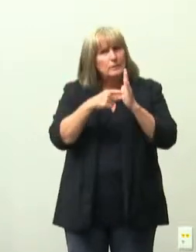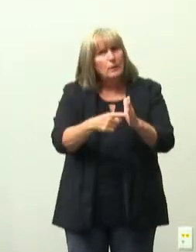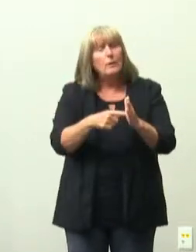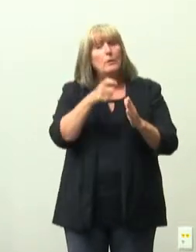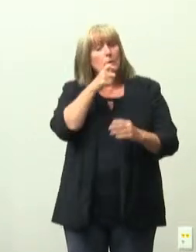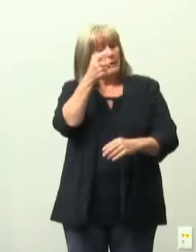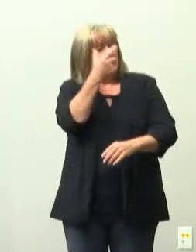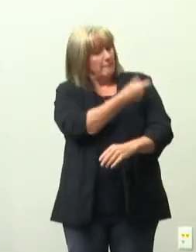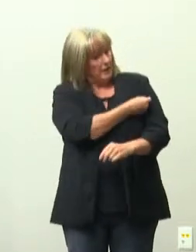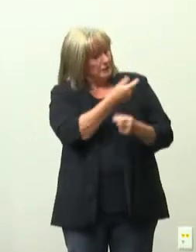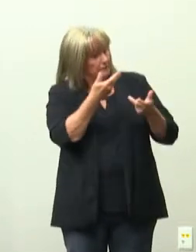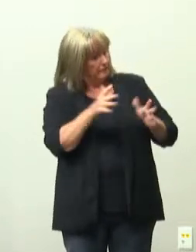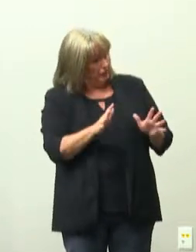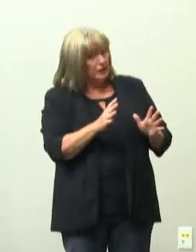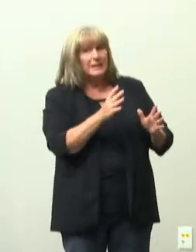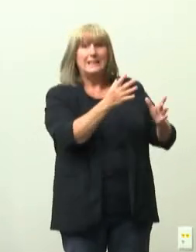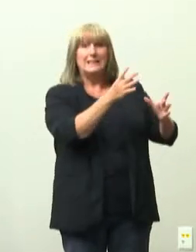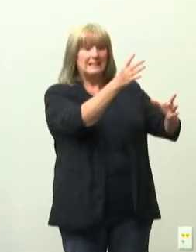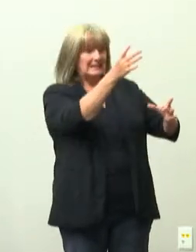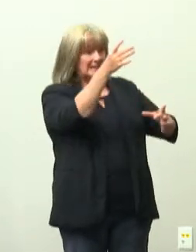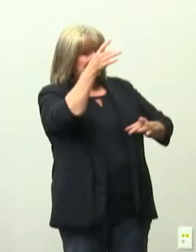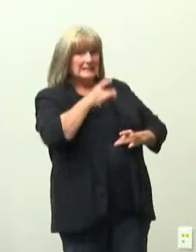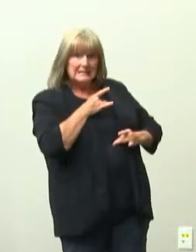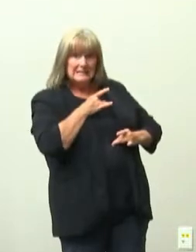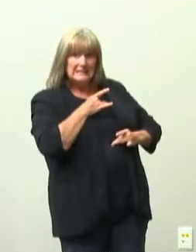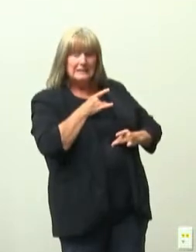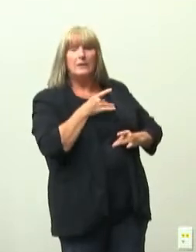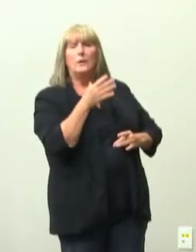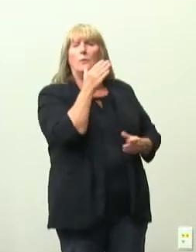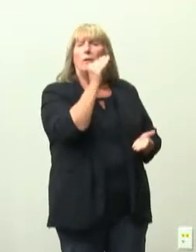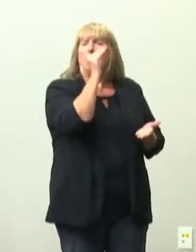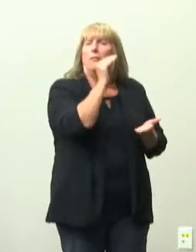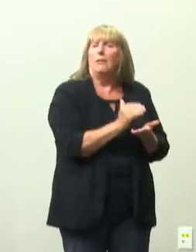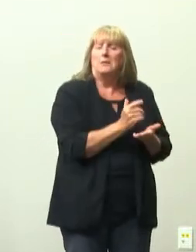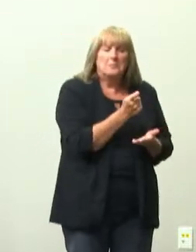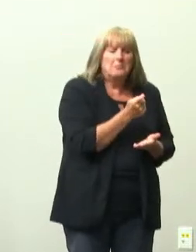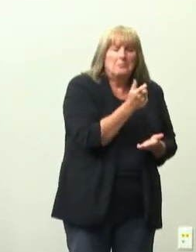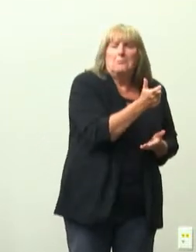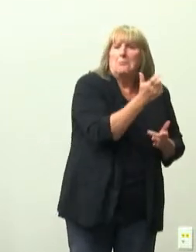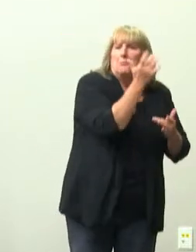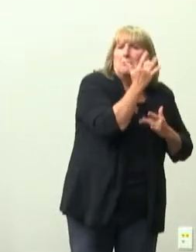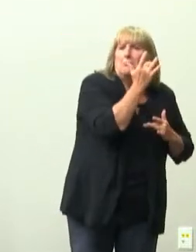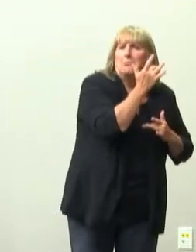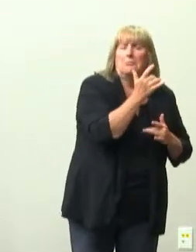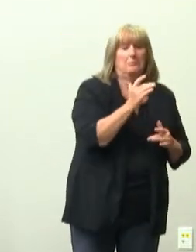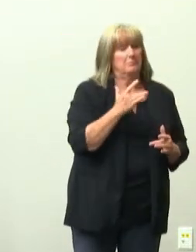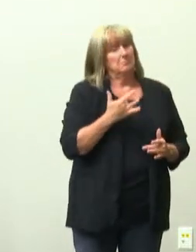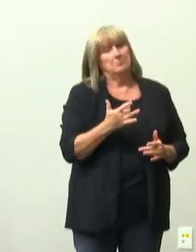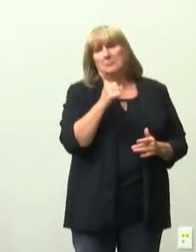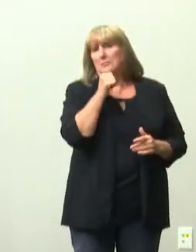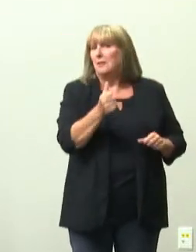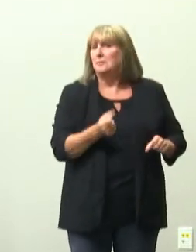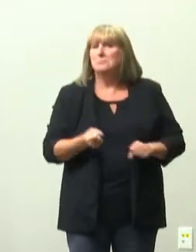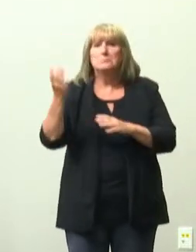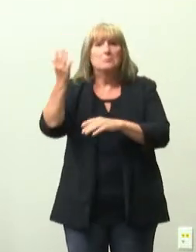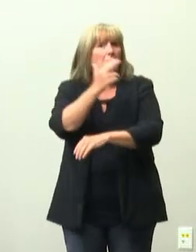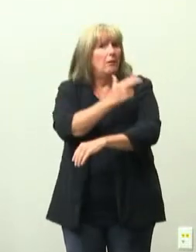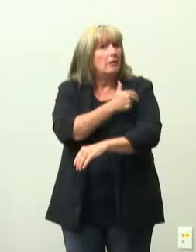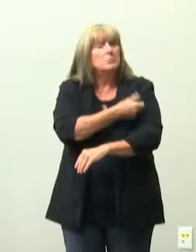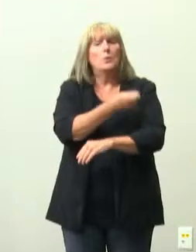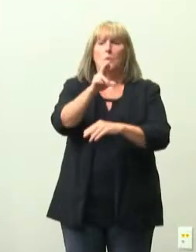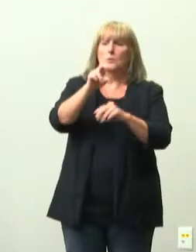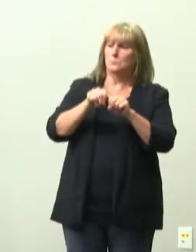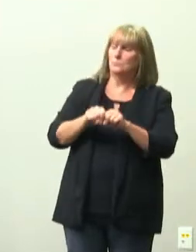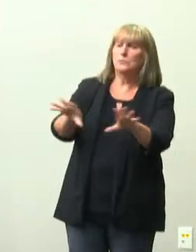milder symptoms if they are infected, and they aren't nearly as likely to require hospitalization or transmit the virus